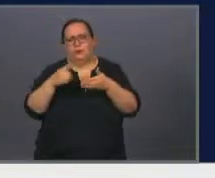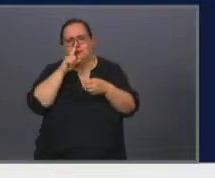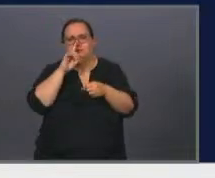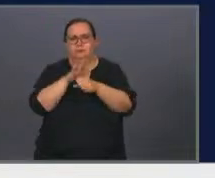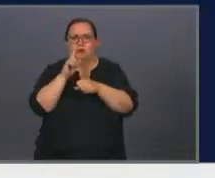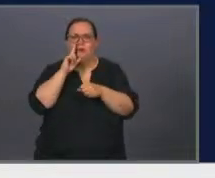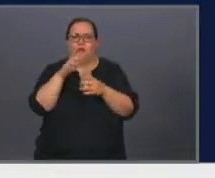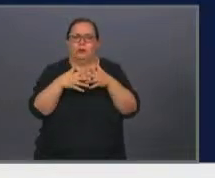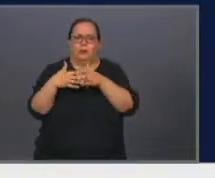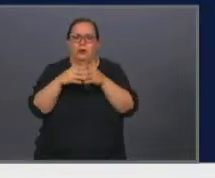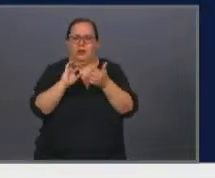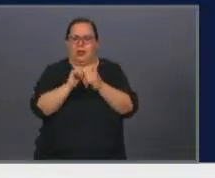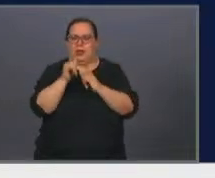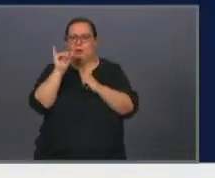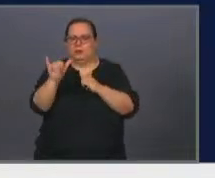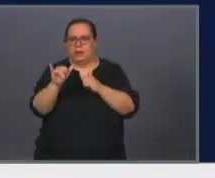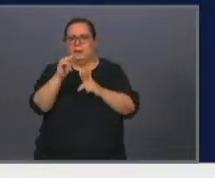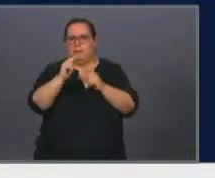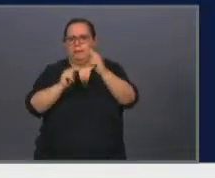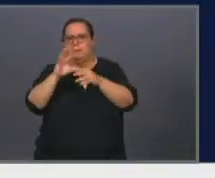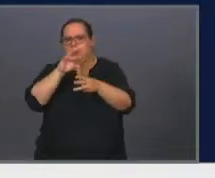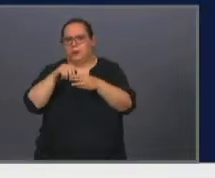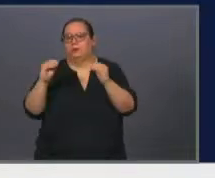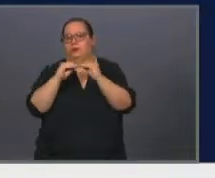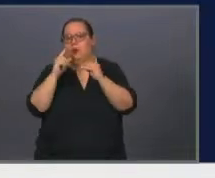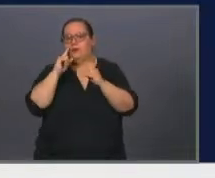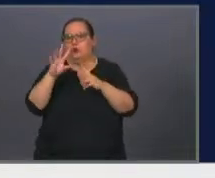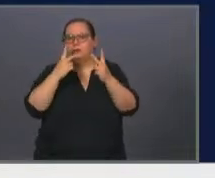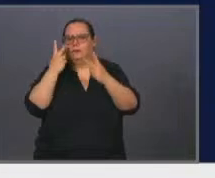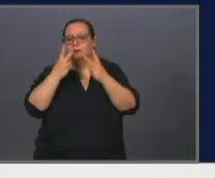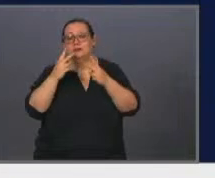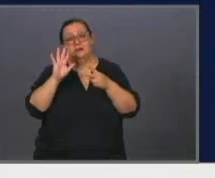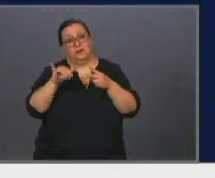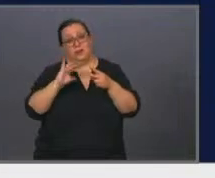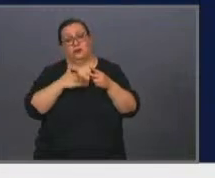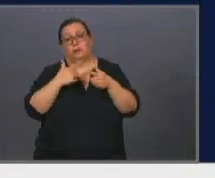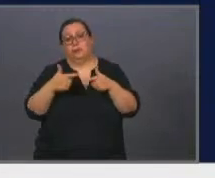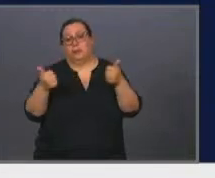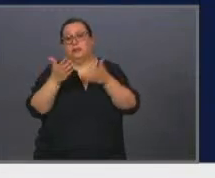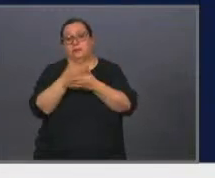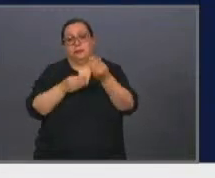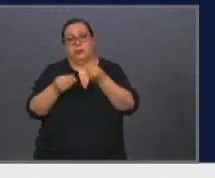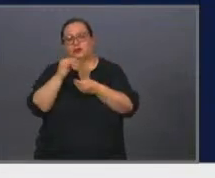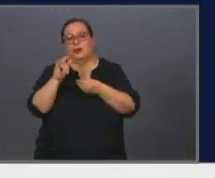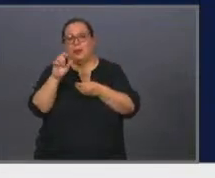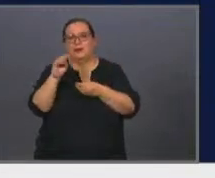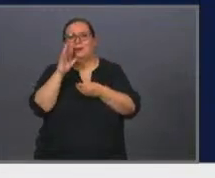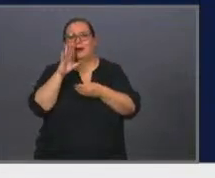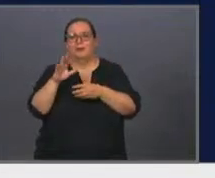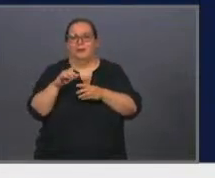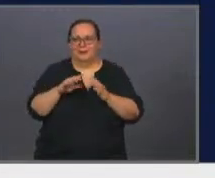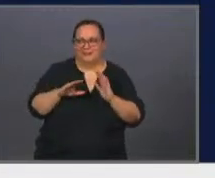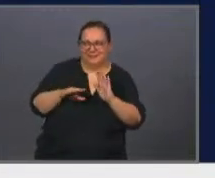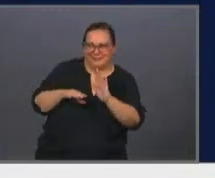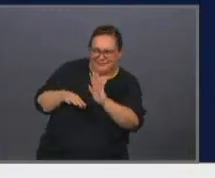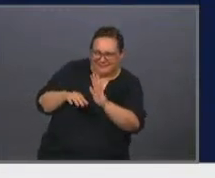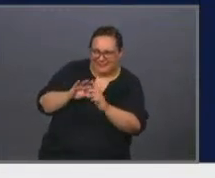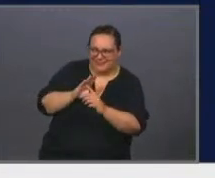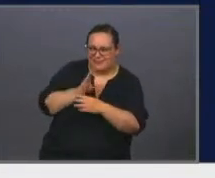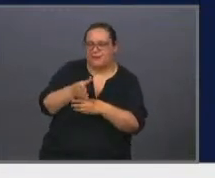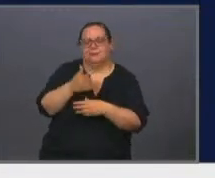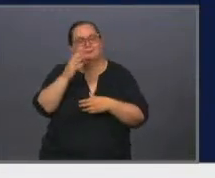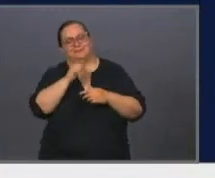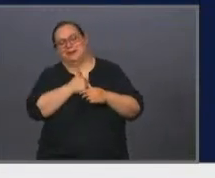more into it? Because this is our largest budget item, and it is going to continue to balloon out. I'm sorry. I love talking about this stuff. Let's see